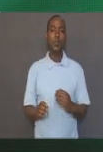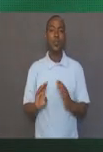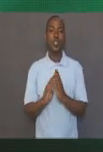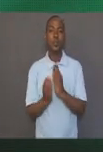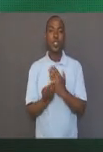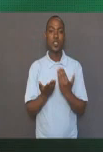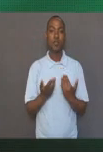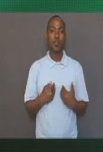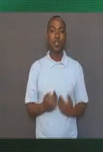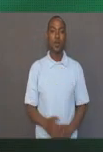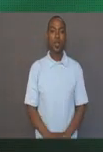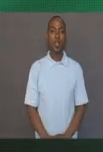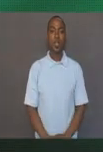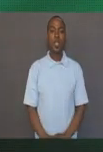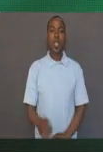So,